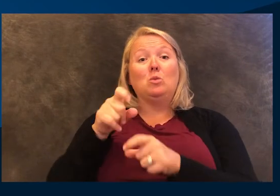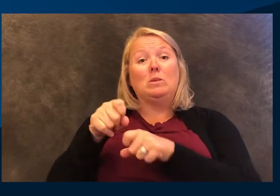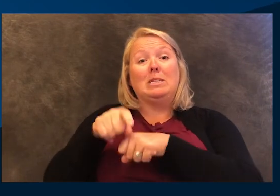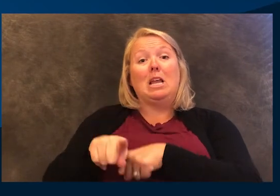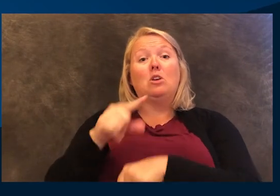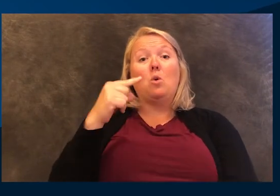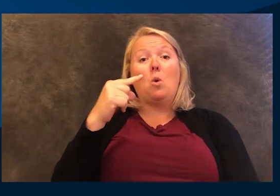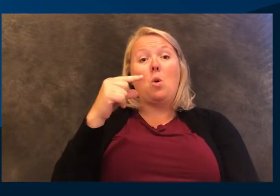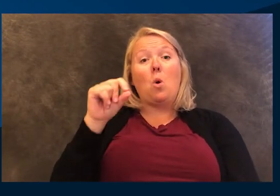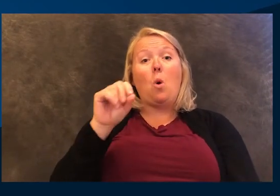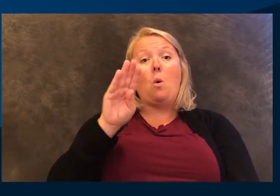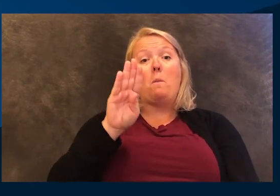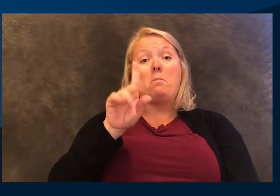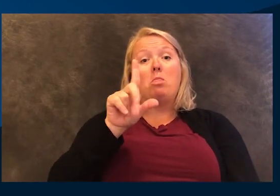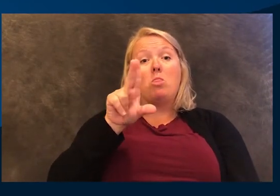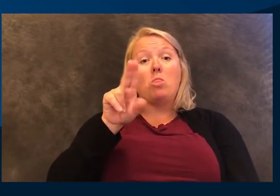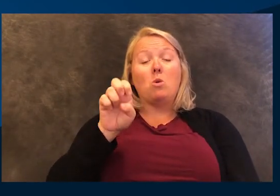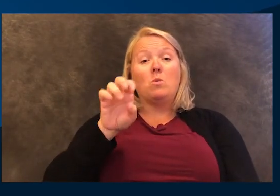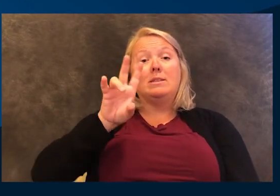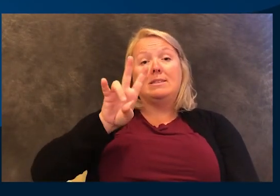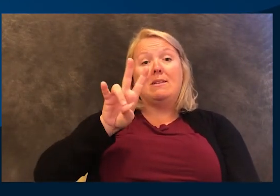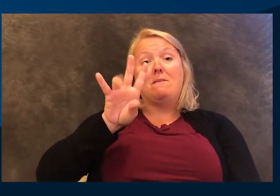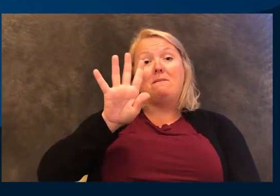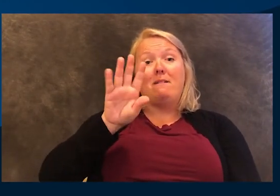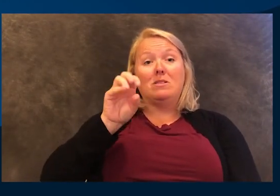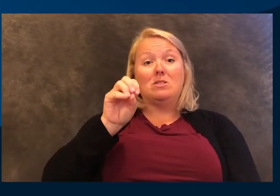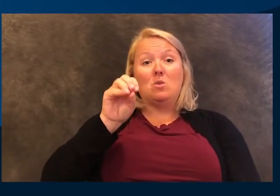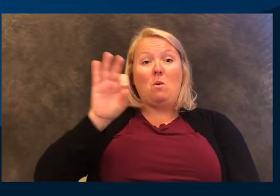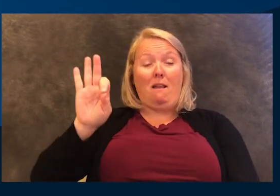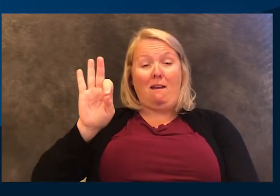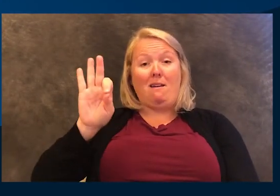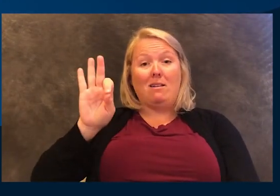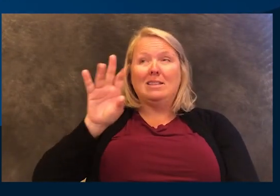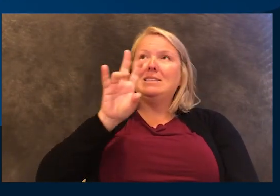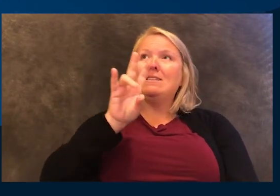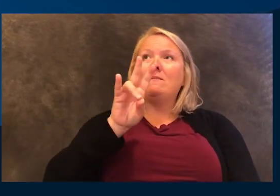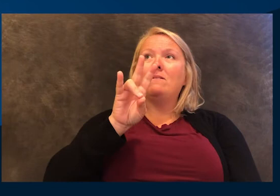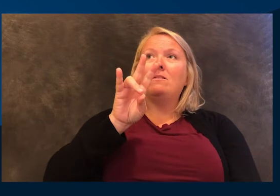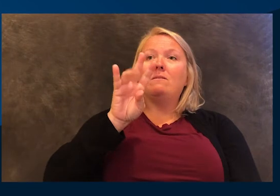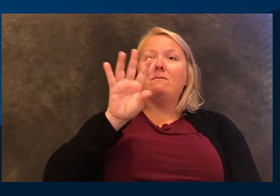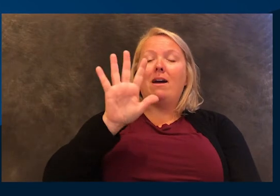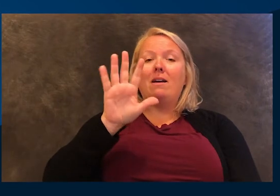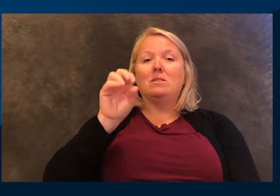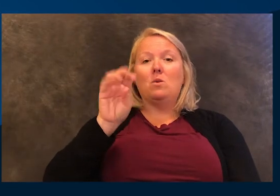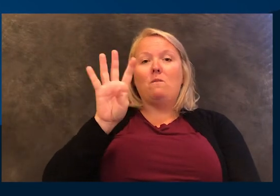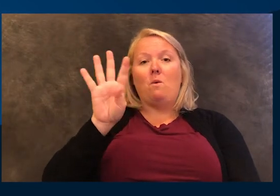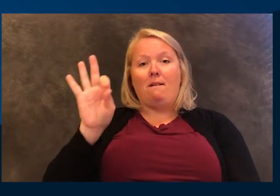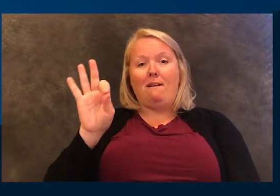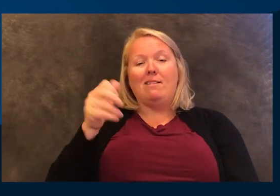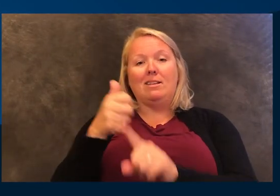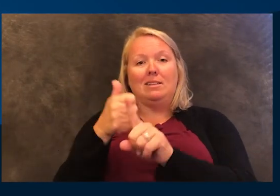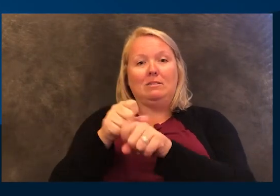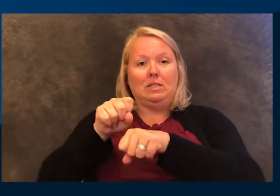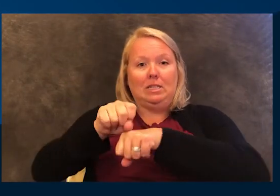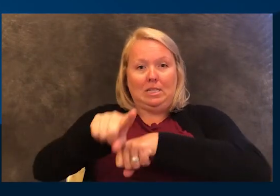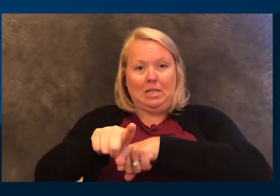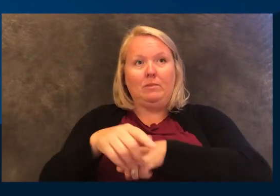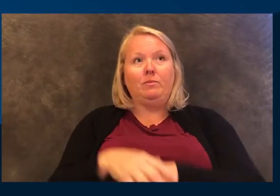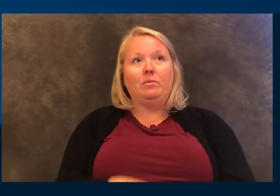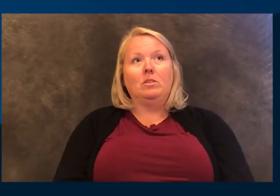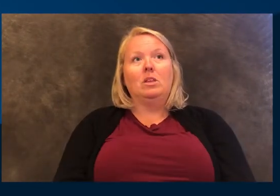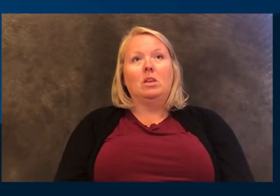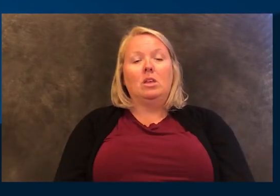to 75049 to get in their registration queue. The local county health department, I know here in Washtenaw, they're offering